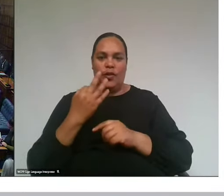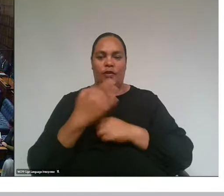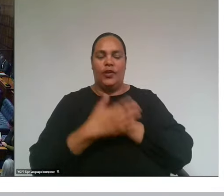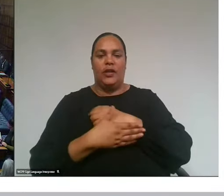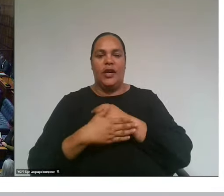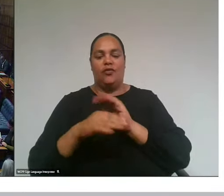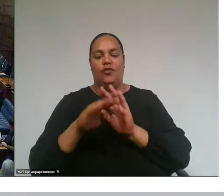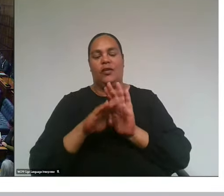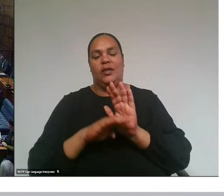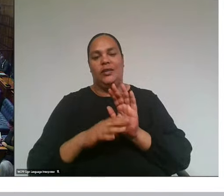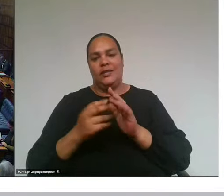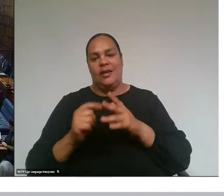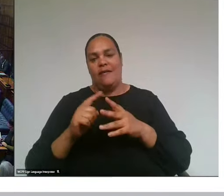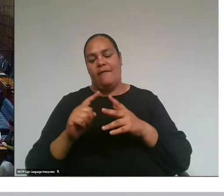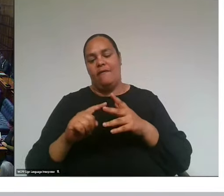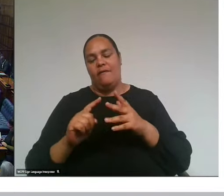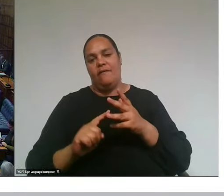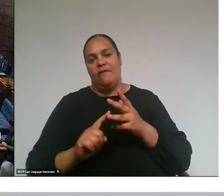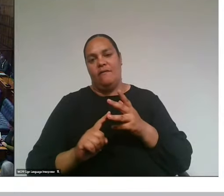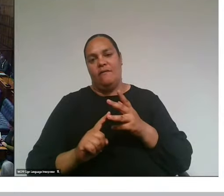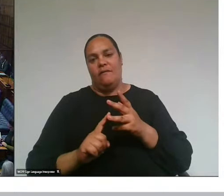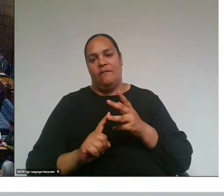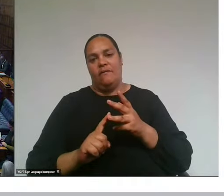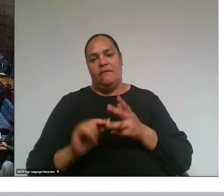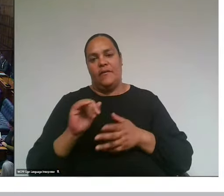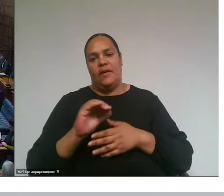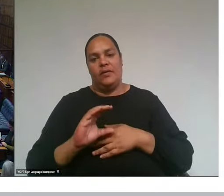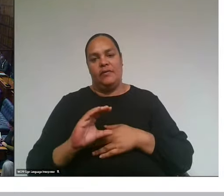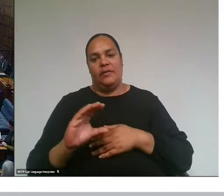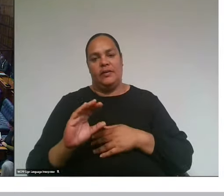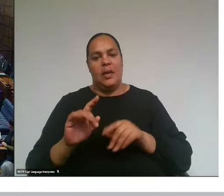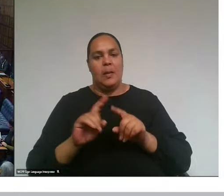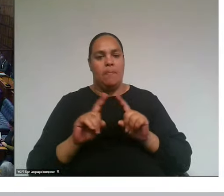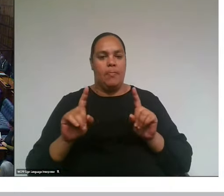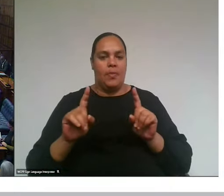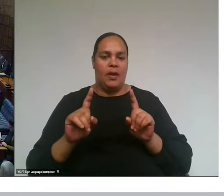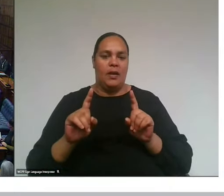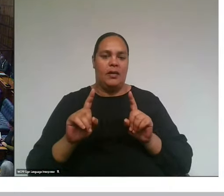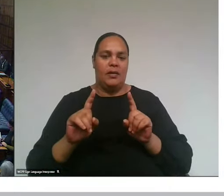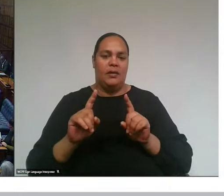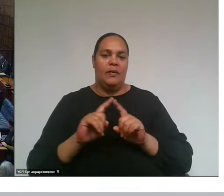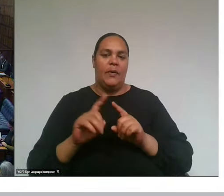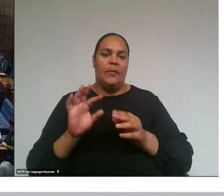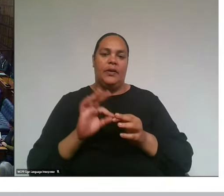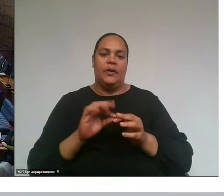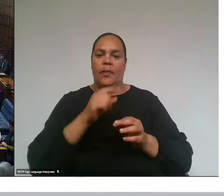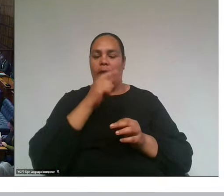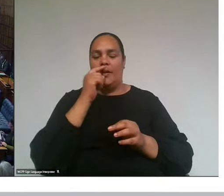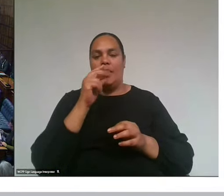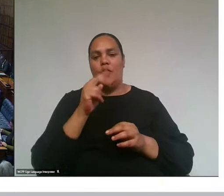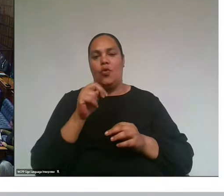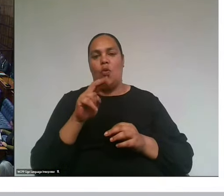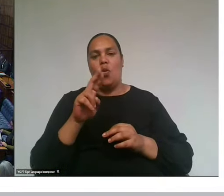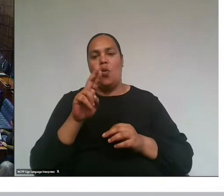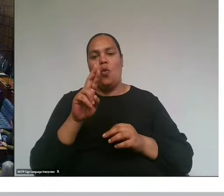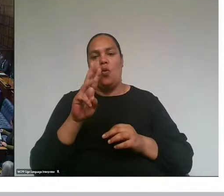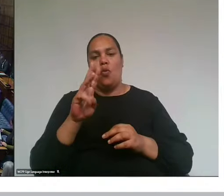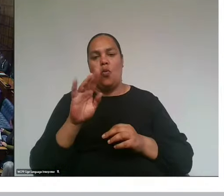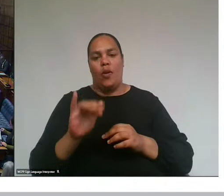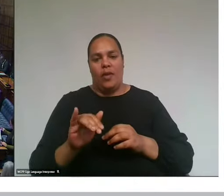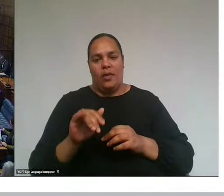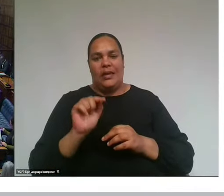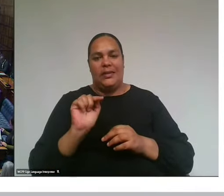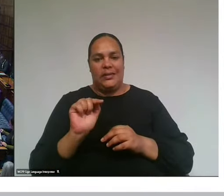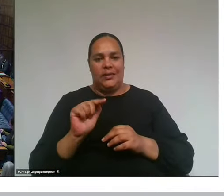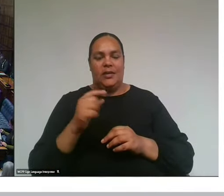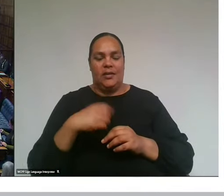were listed that have invested but but it's particularly the the name of Norway that uh